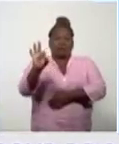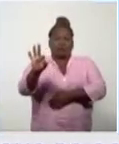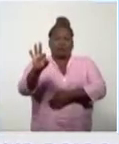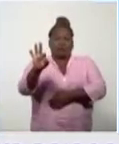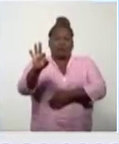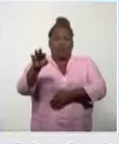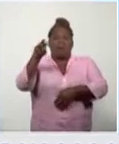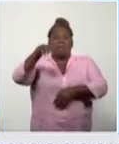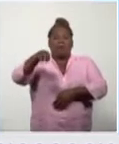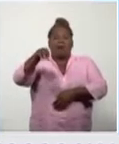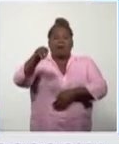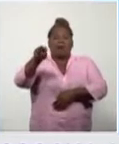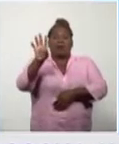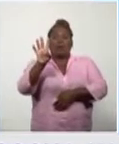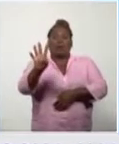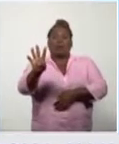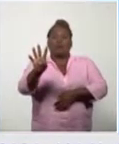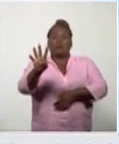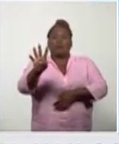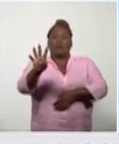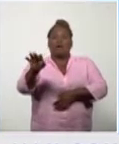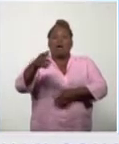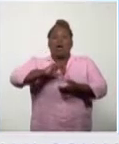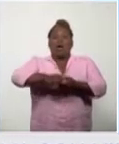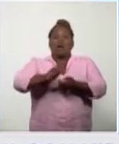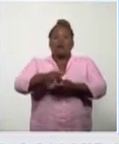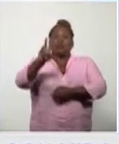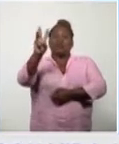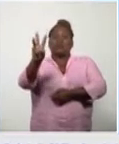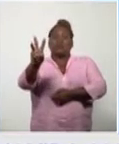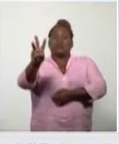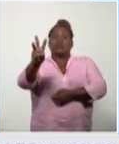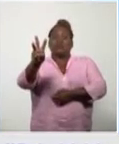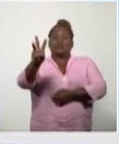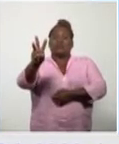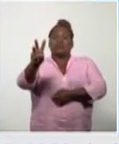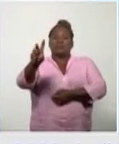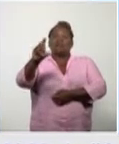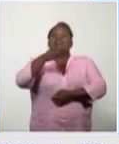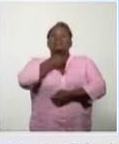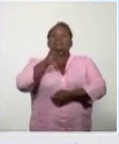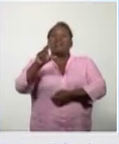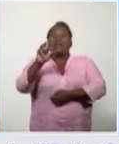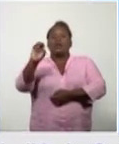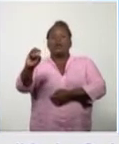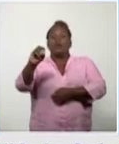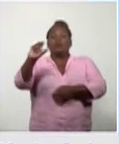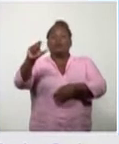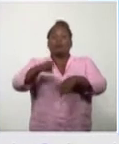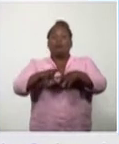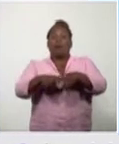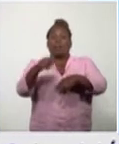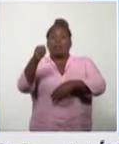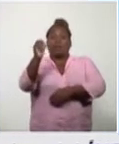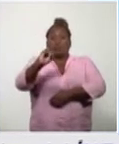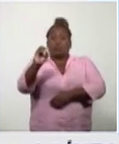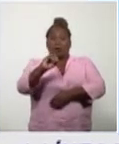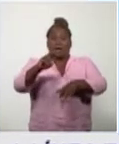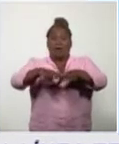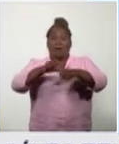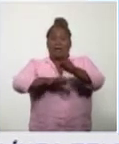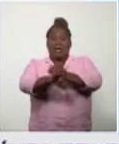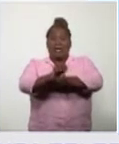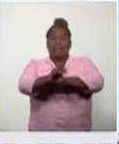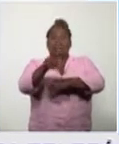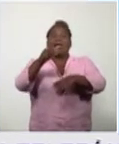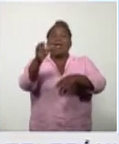from Marianao, from Arroyo Naranjo, 3, and from Cerro, Centro Habana, 10 de Octubre, Habana del Este,